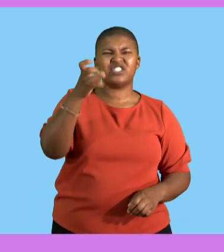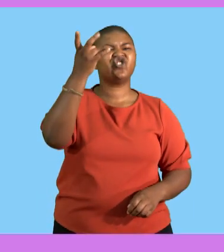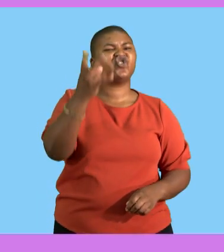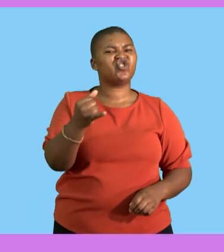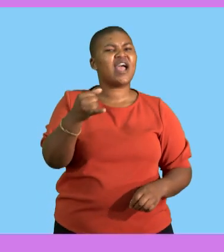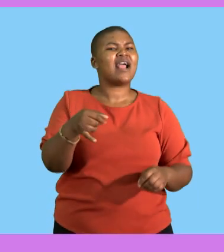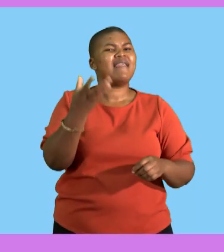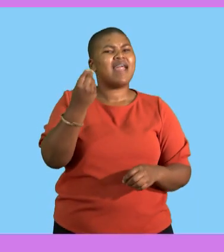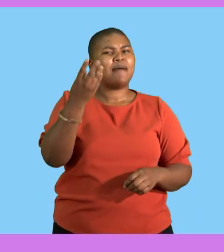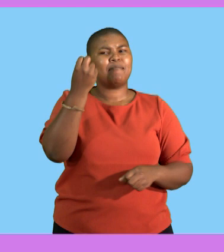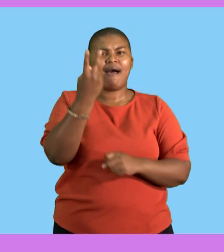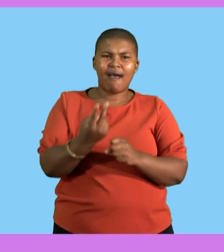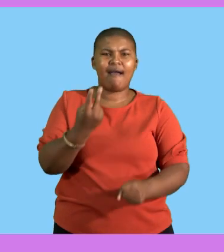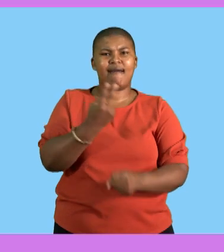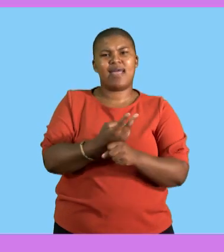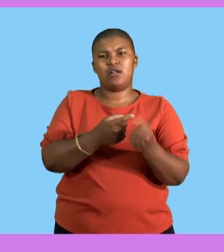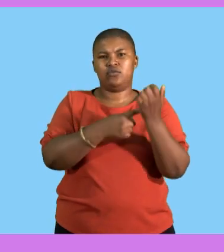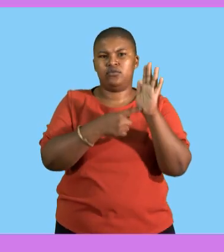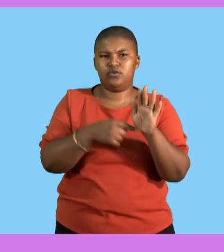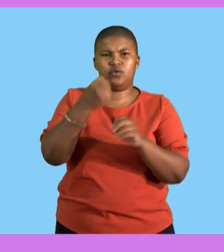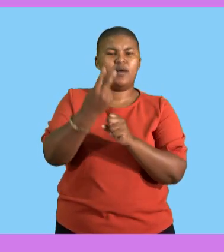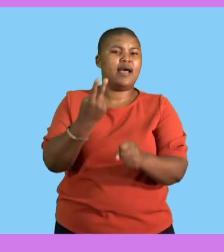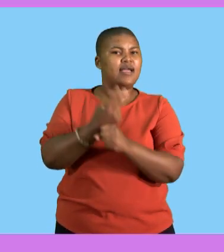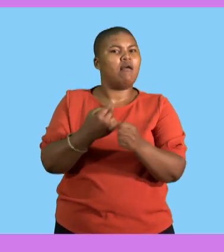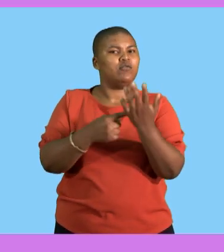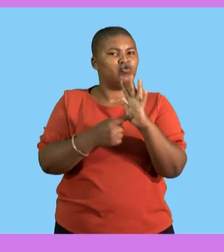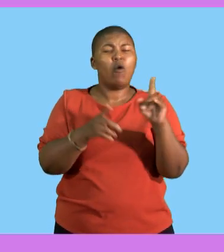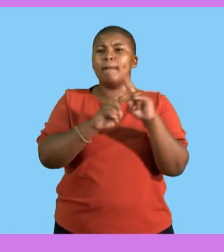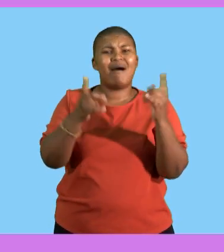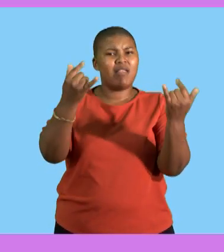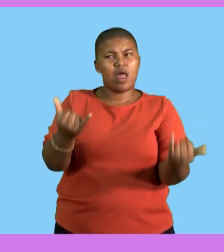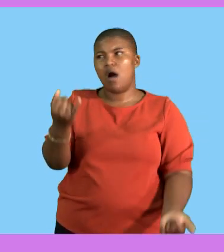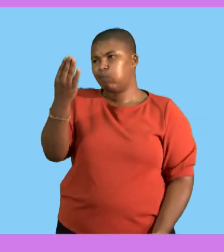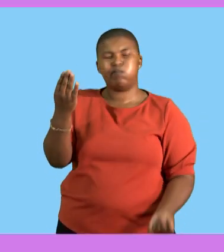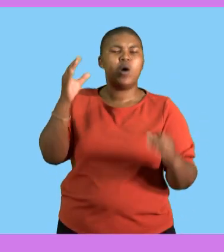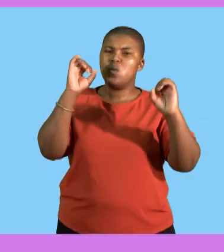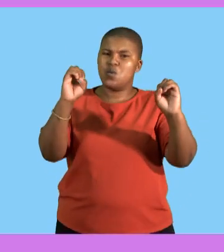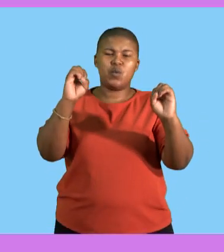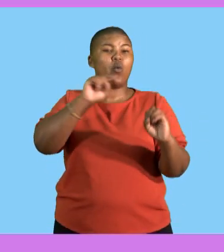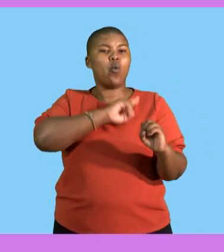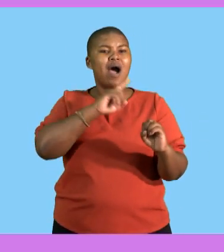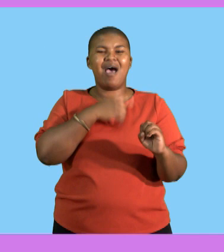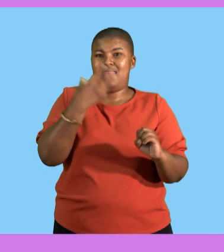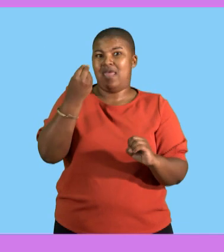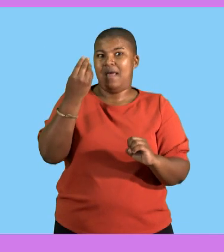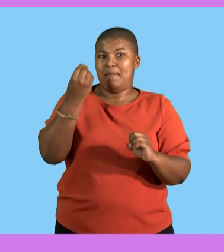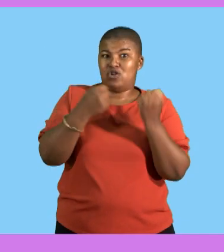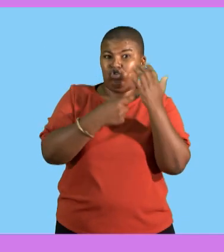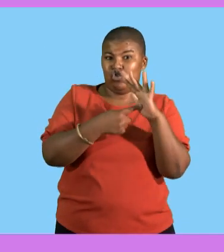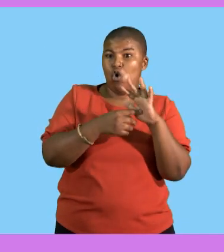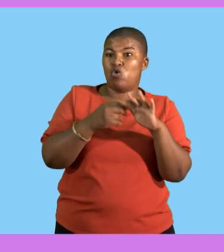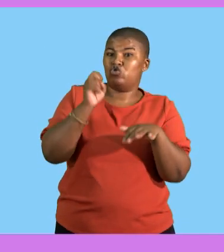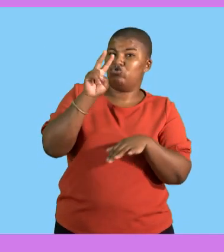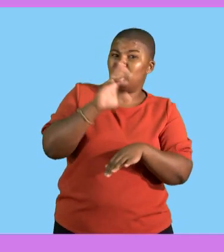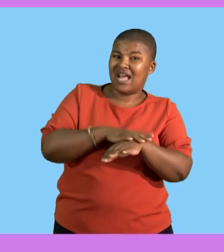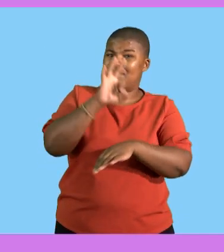So in this case, there is no mode because there's no value that appears twice or 3 times.